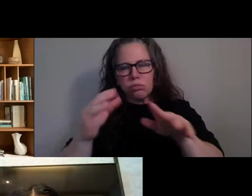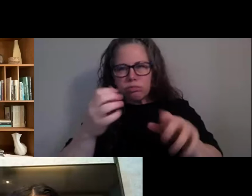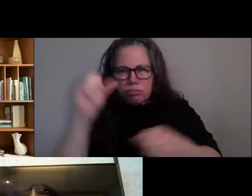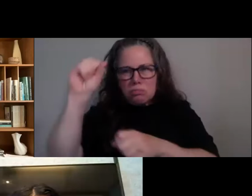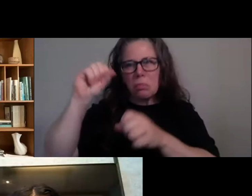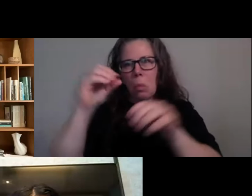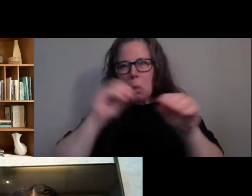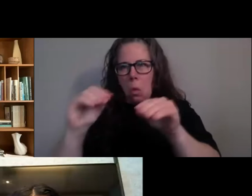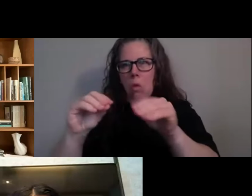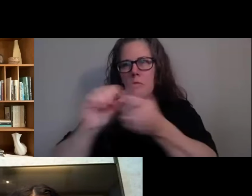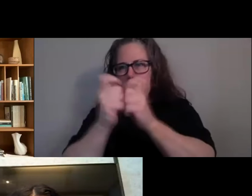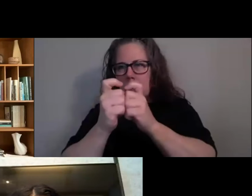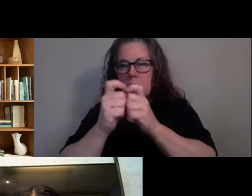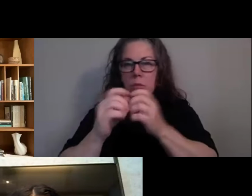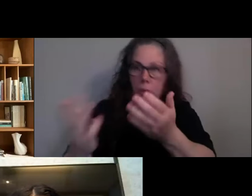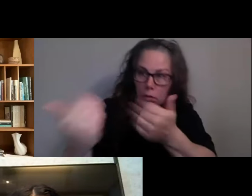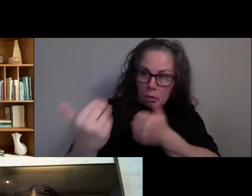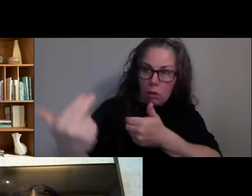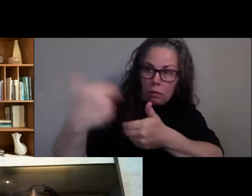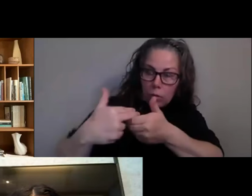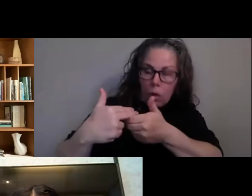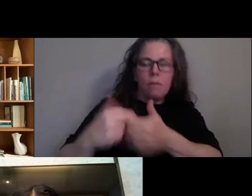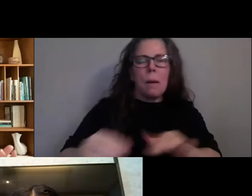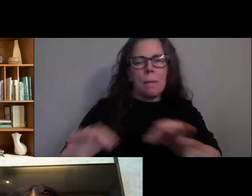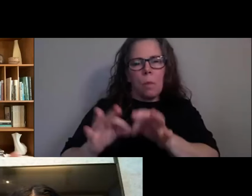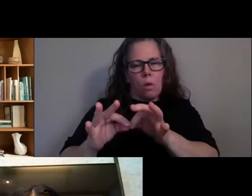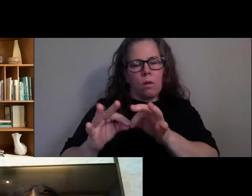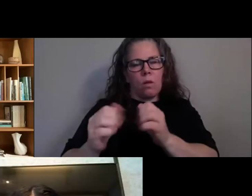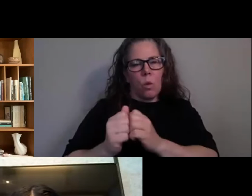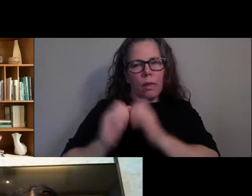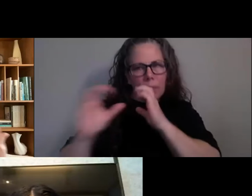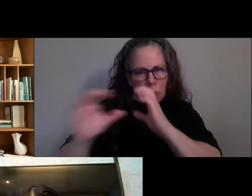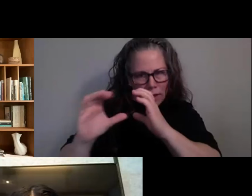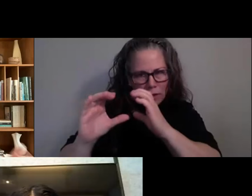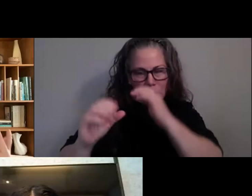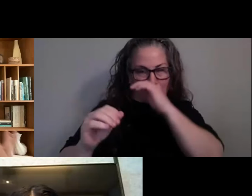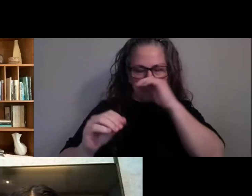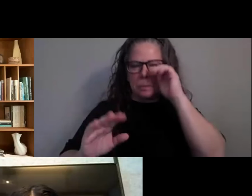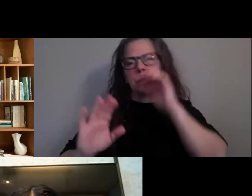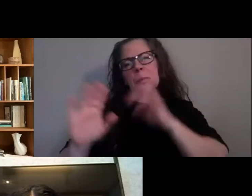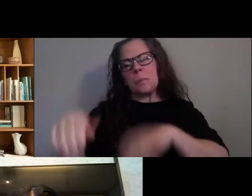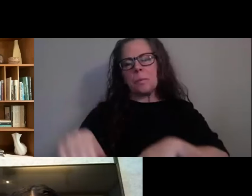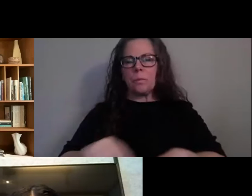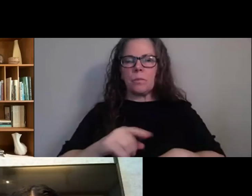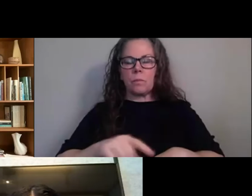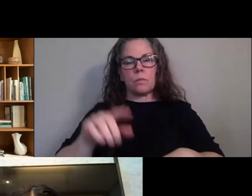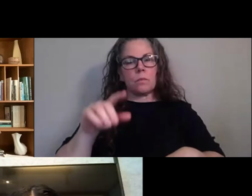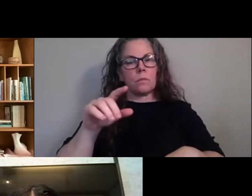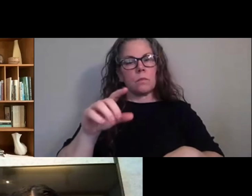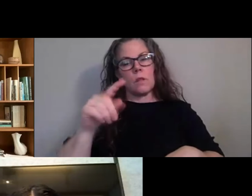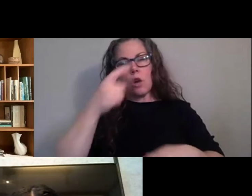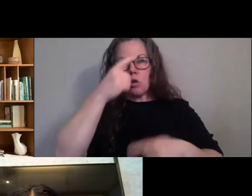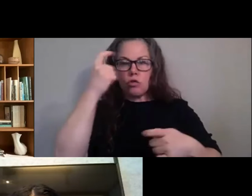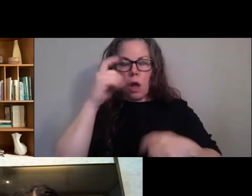folks to get on board with you, be really, really careful not to say, well, this trauma-informed